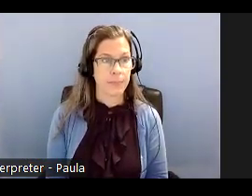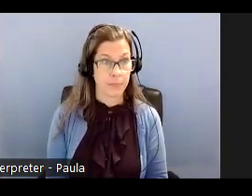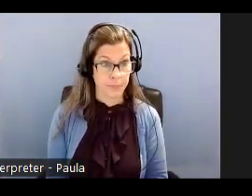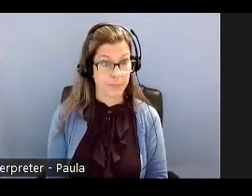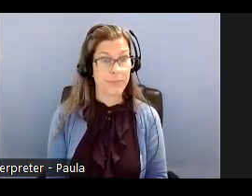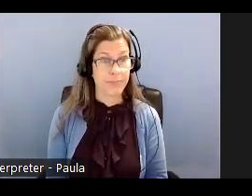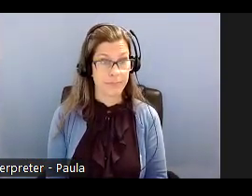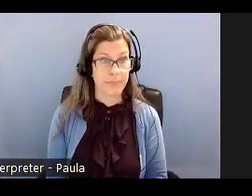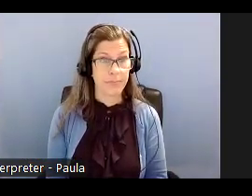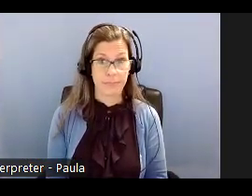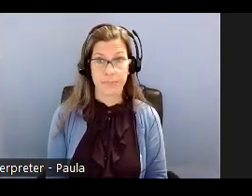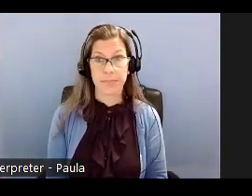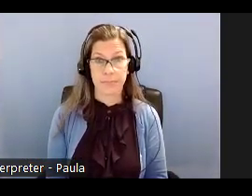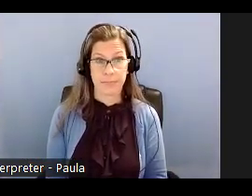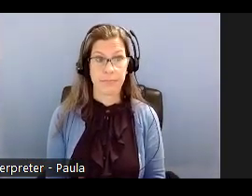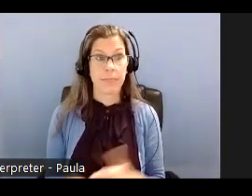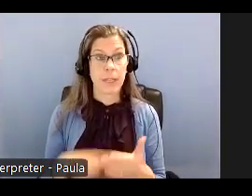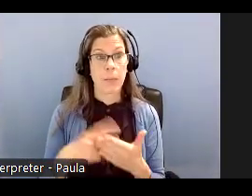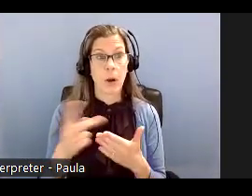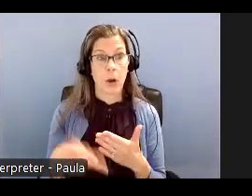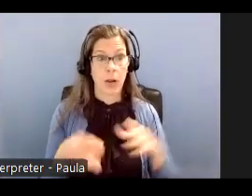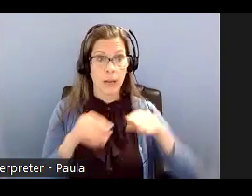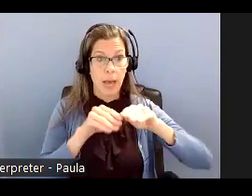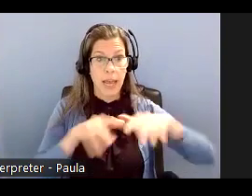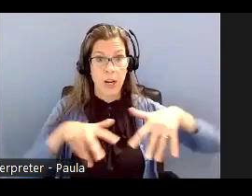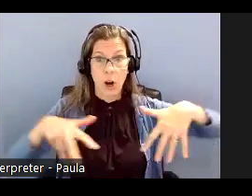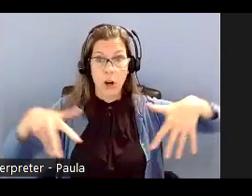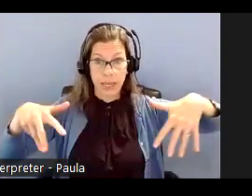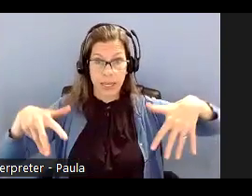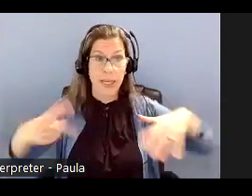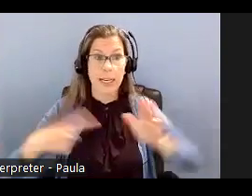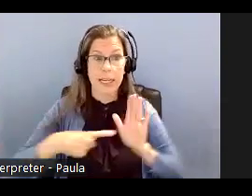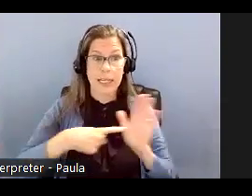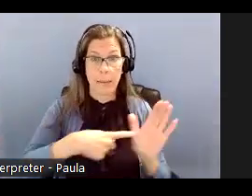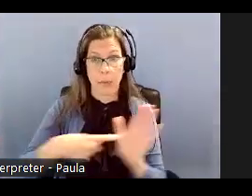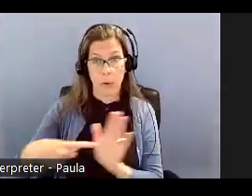So program hierarchy, here we have some examples.